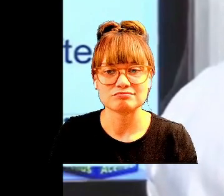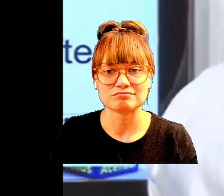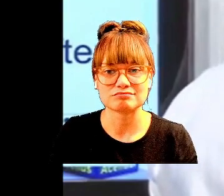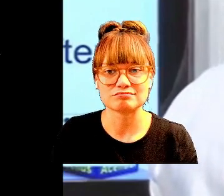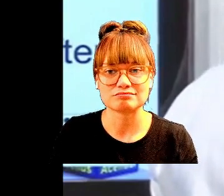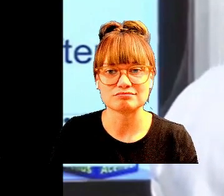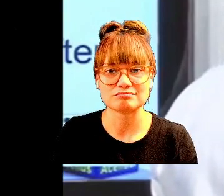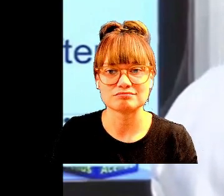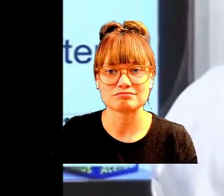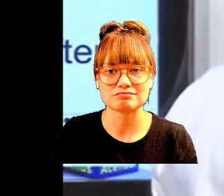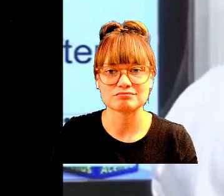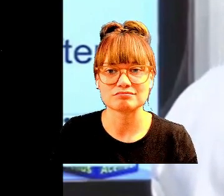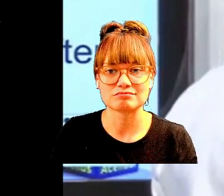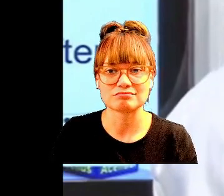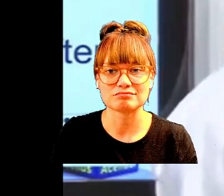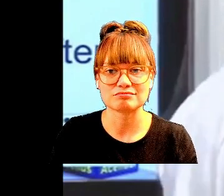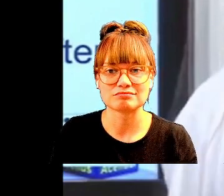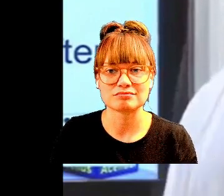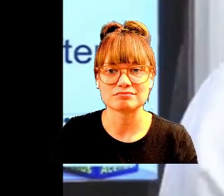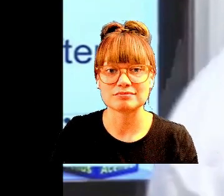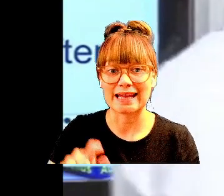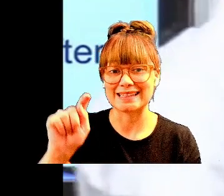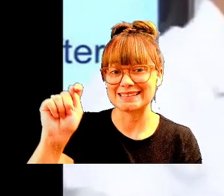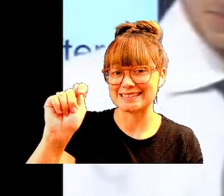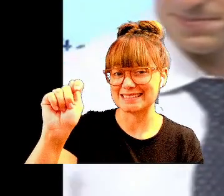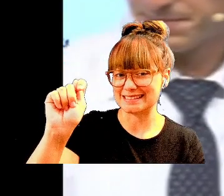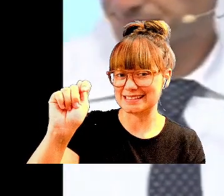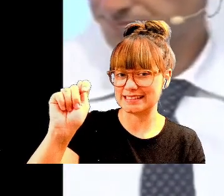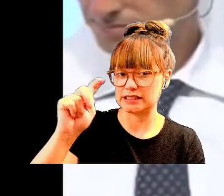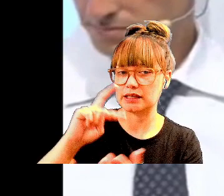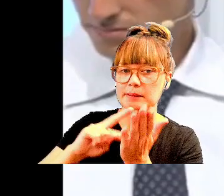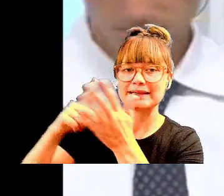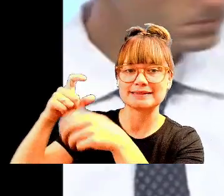And then, of course, we have our t for time periods.